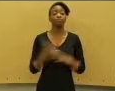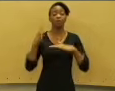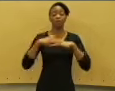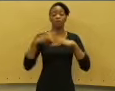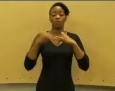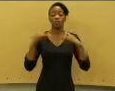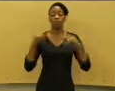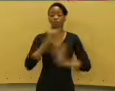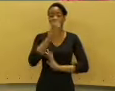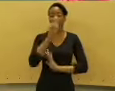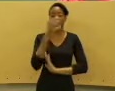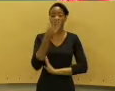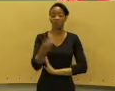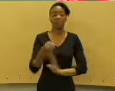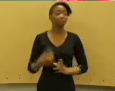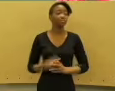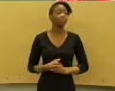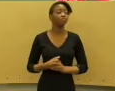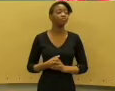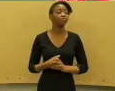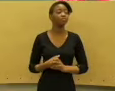online. Just going to go up.